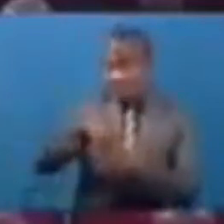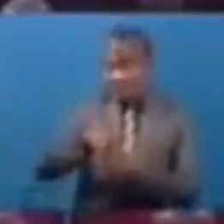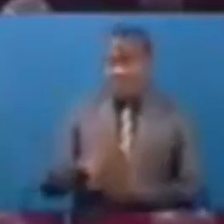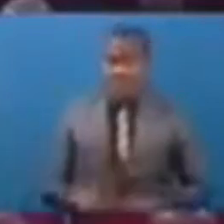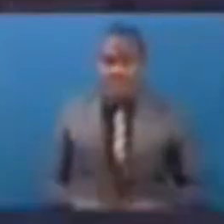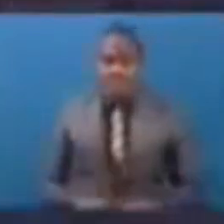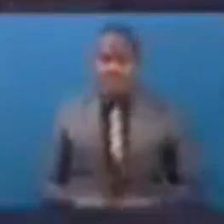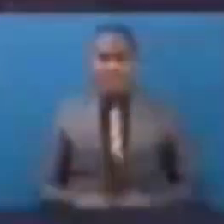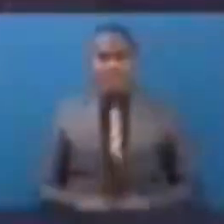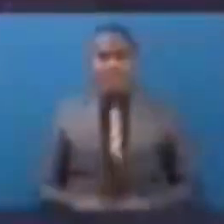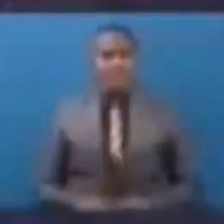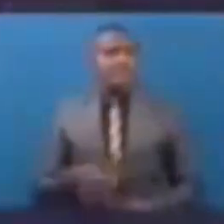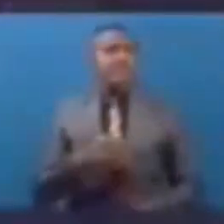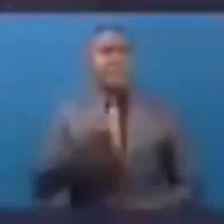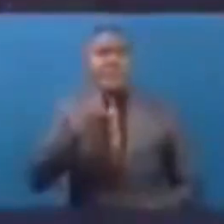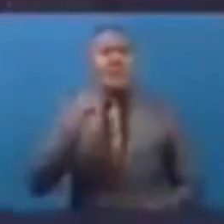votes involved,